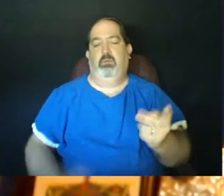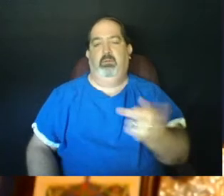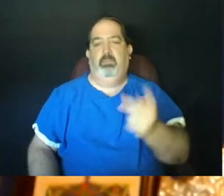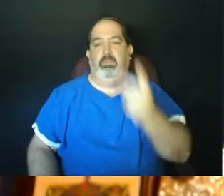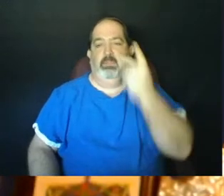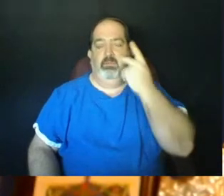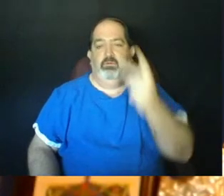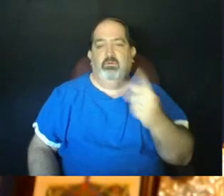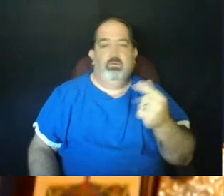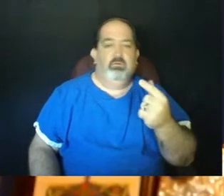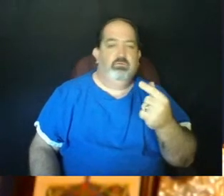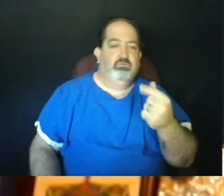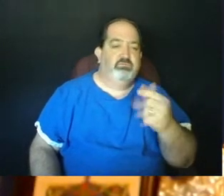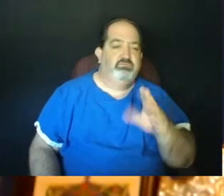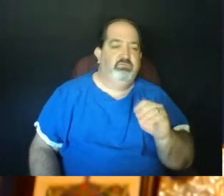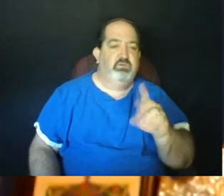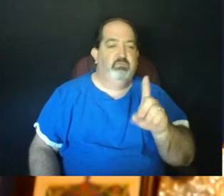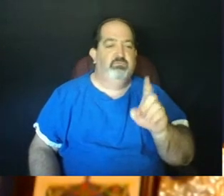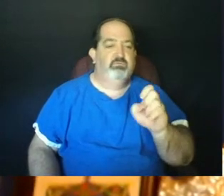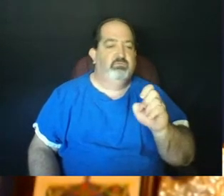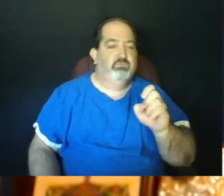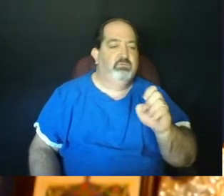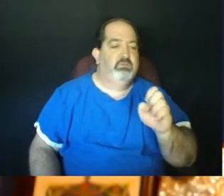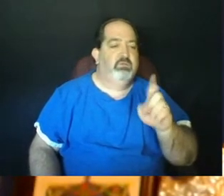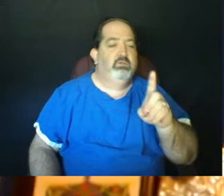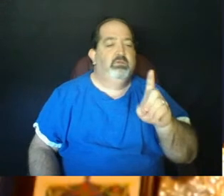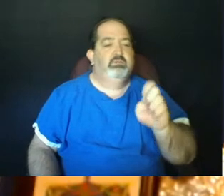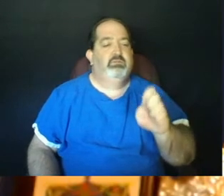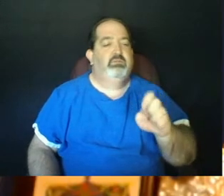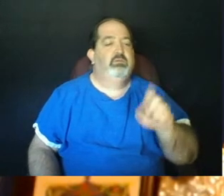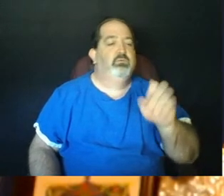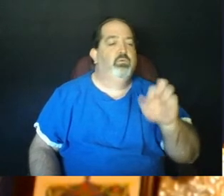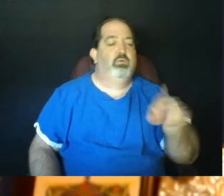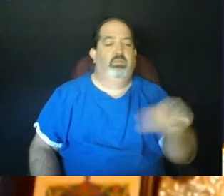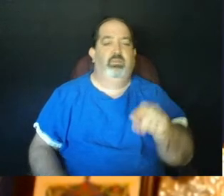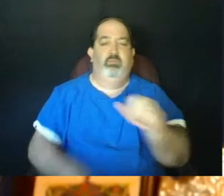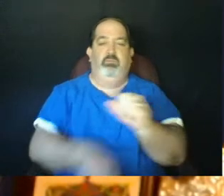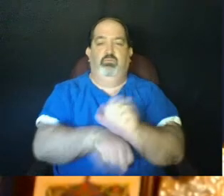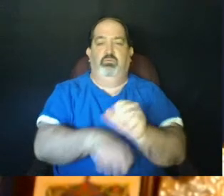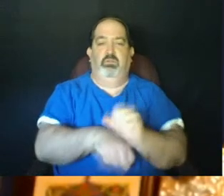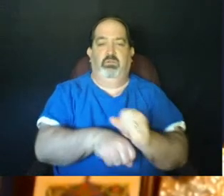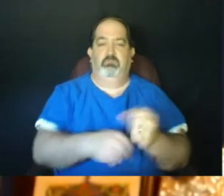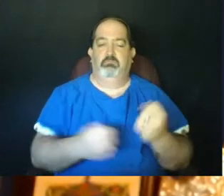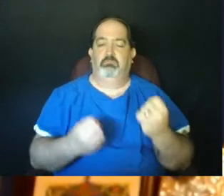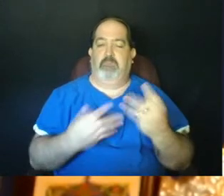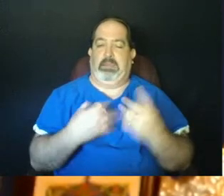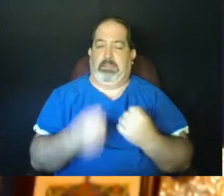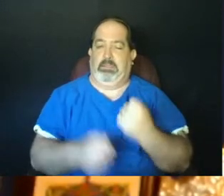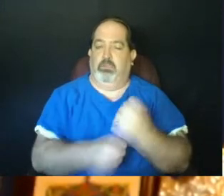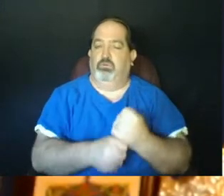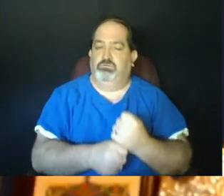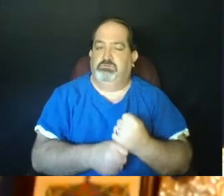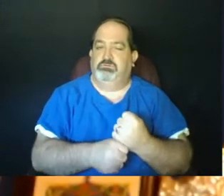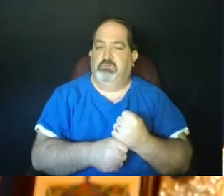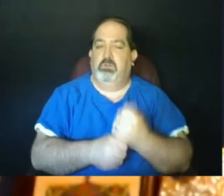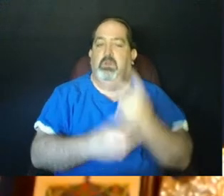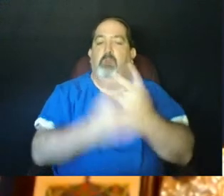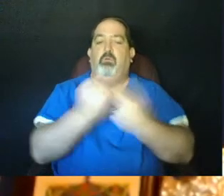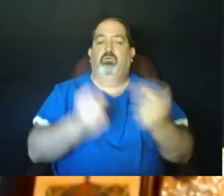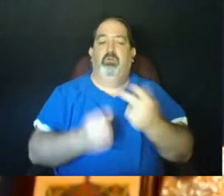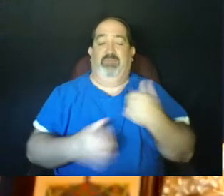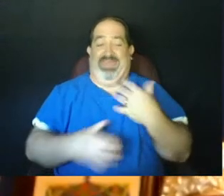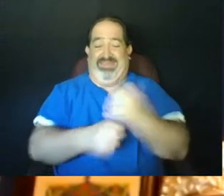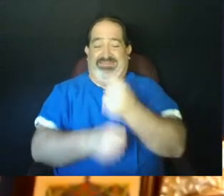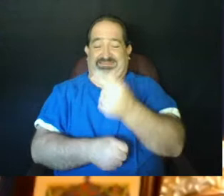the Gem d'Or for them, and that's when I realized that they had been with us for several years, because not only did they both have the